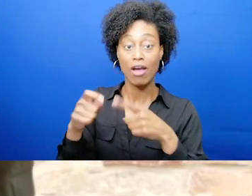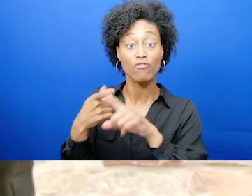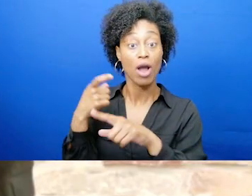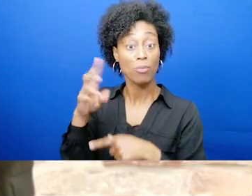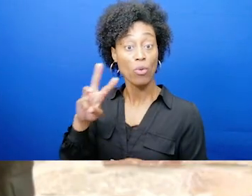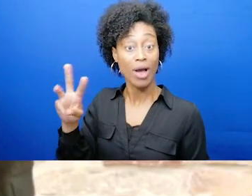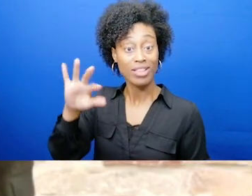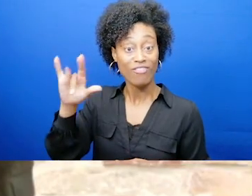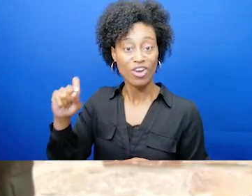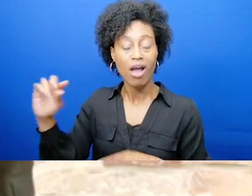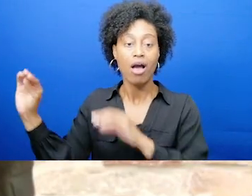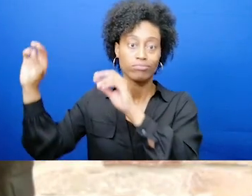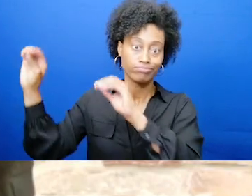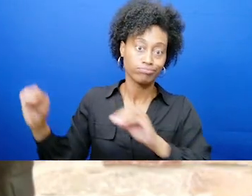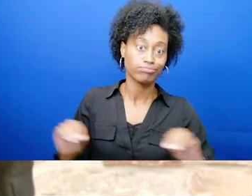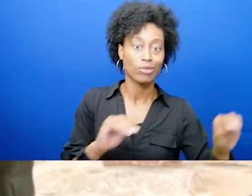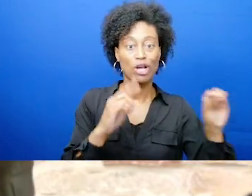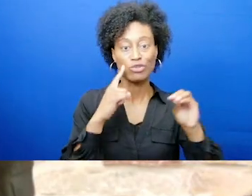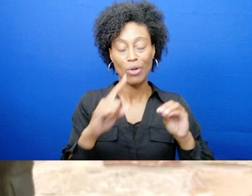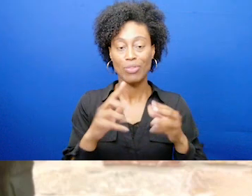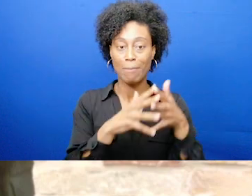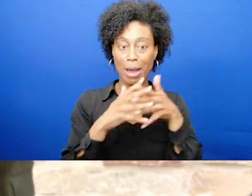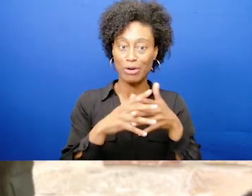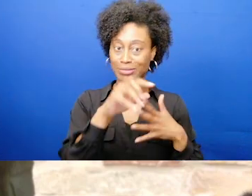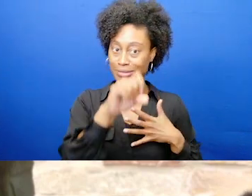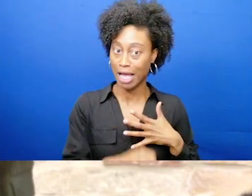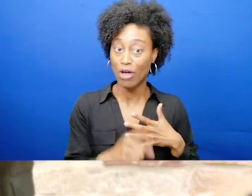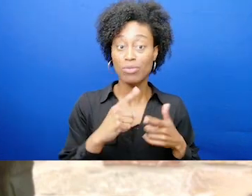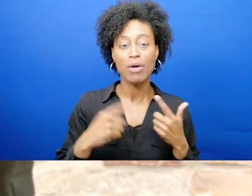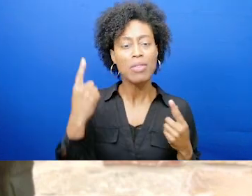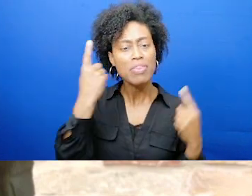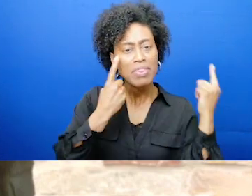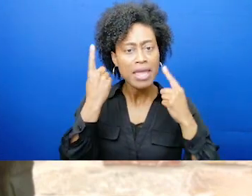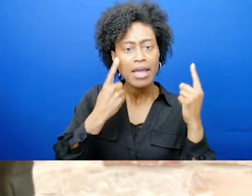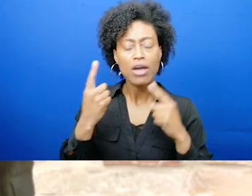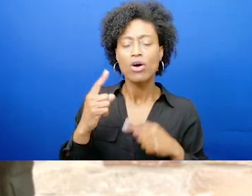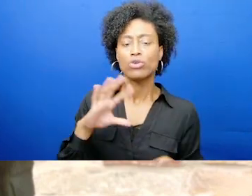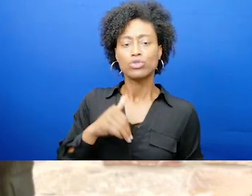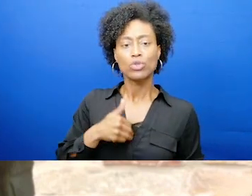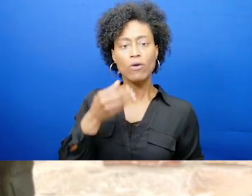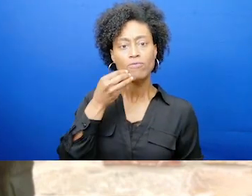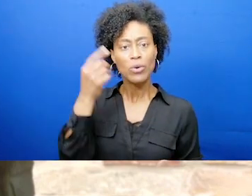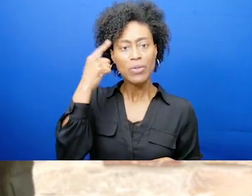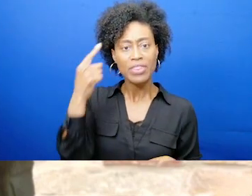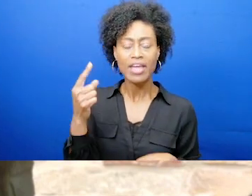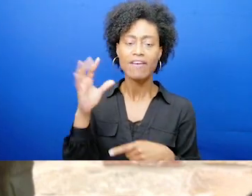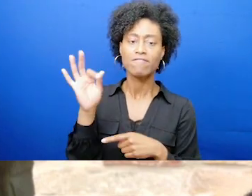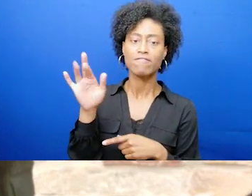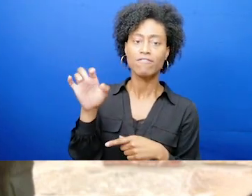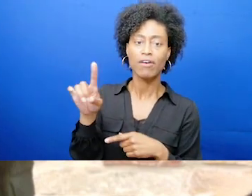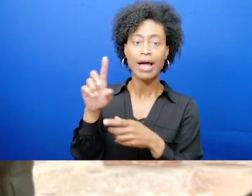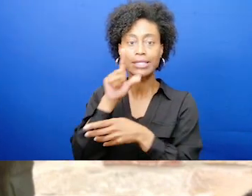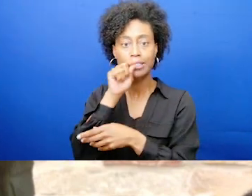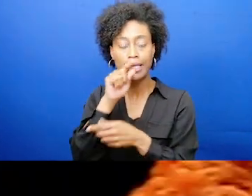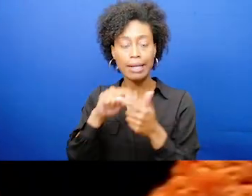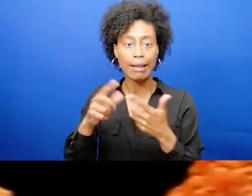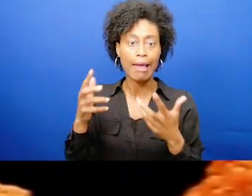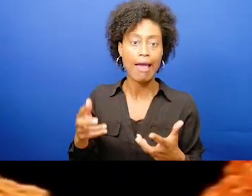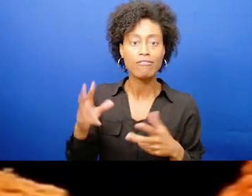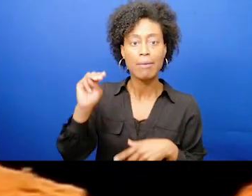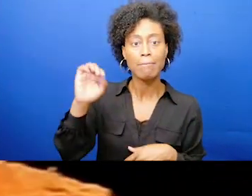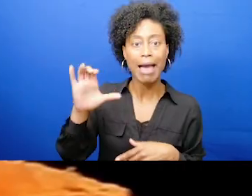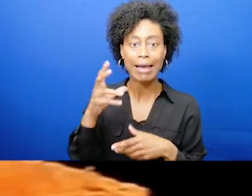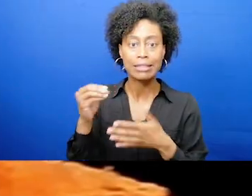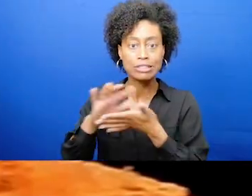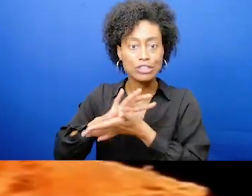West Africa to the American South. When people think of soul food, they often think of fried chicken and heavy macaroni and cheese. But